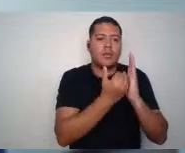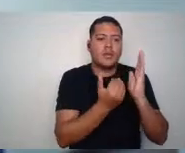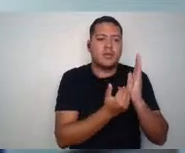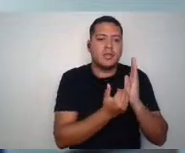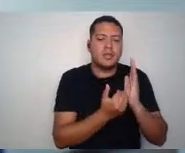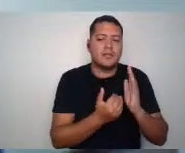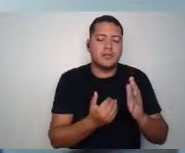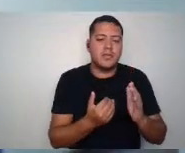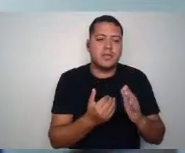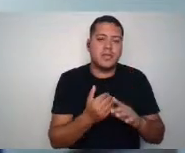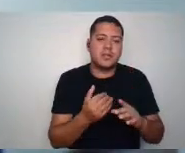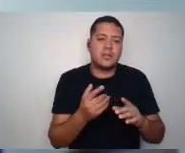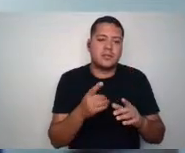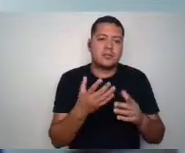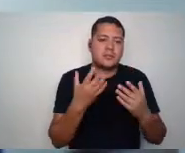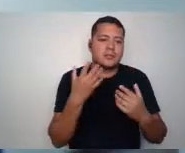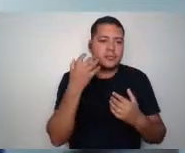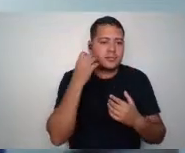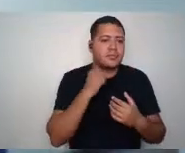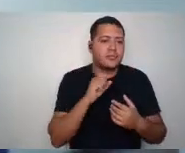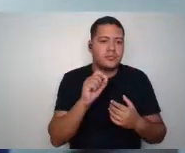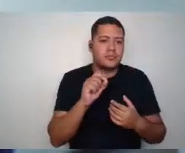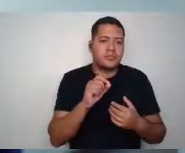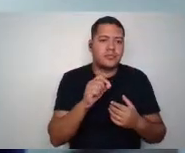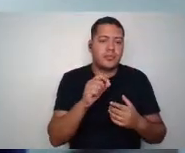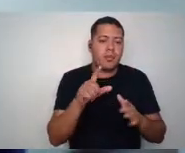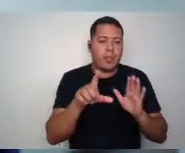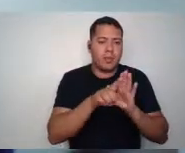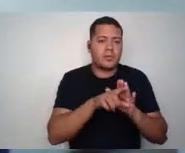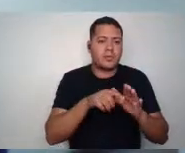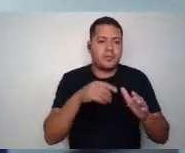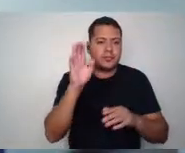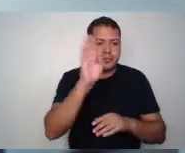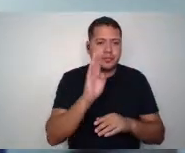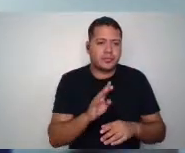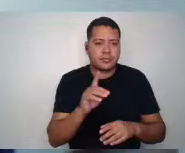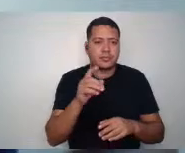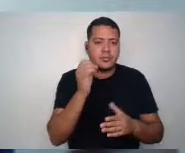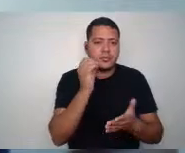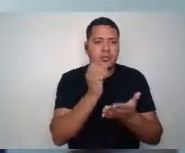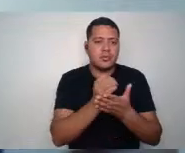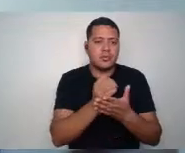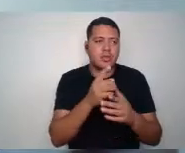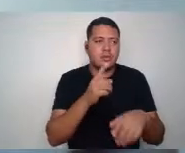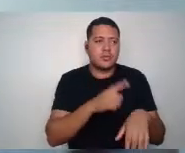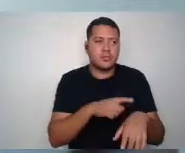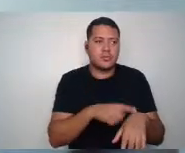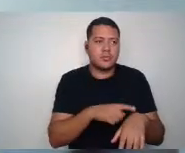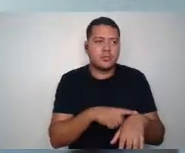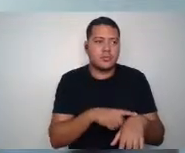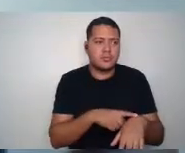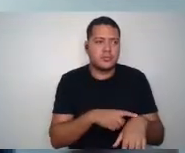the intermittent work or temporary work was considered in